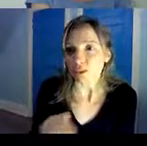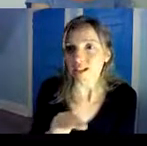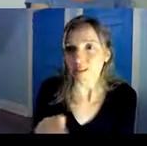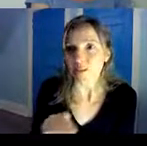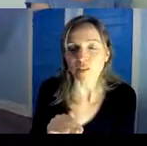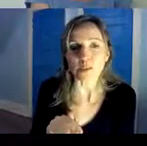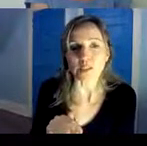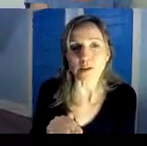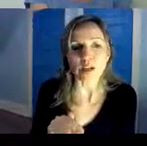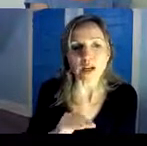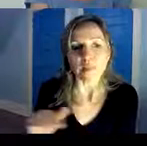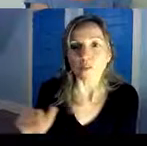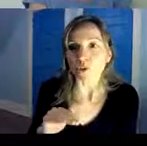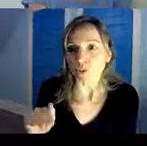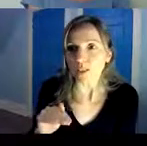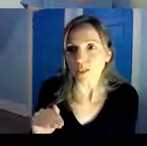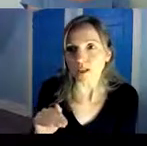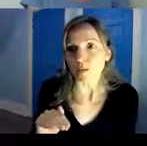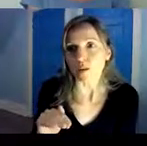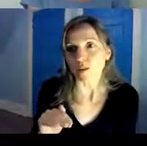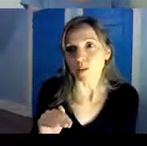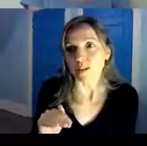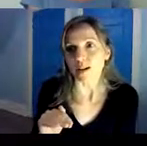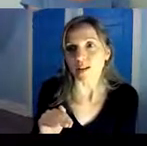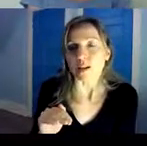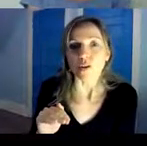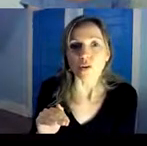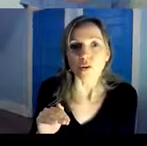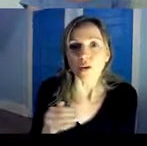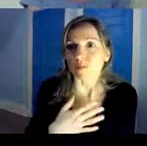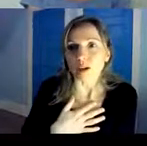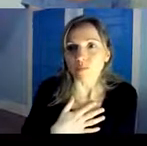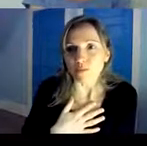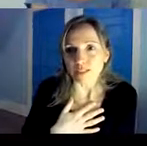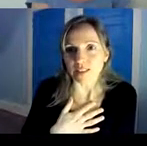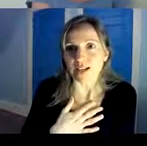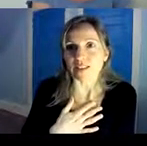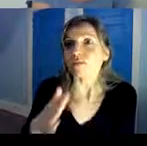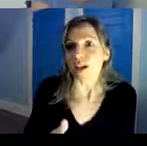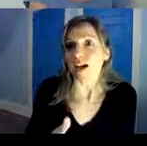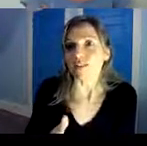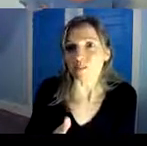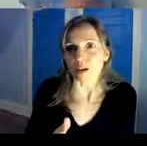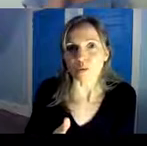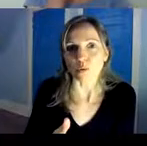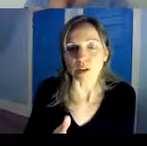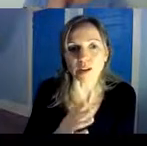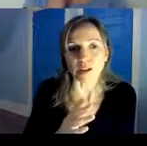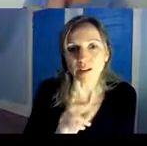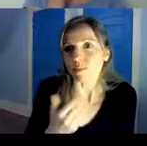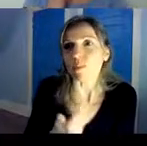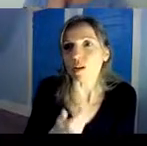cut, if they're cutting them instead of pulling them out, they will treat the stump with a herbicide. So I've never done that, and thankfully I haven't had